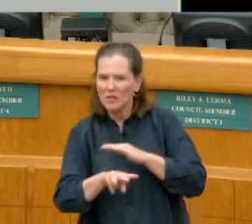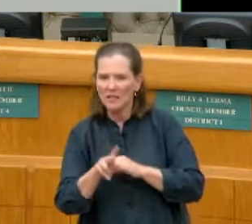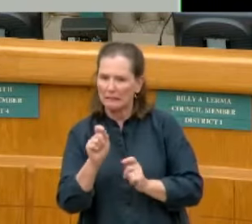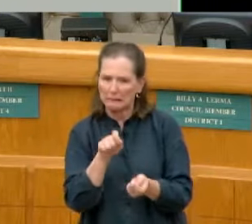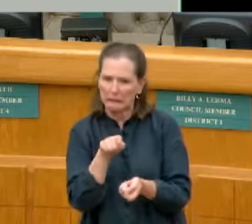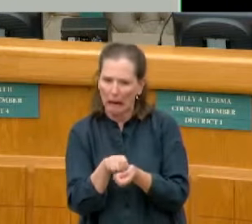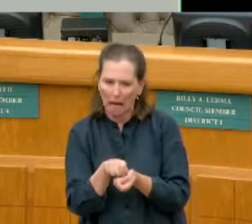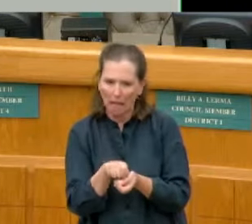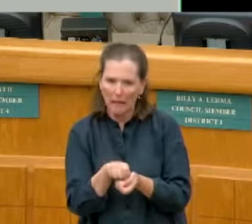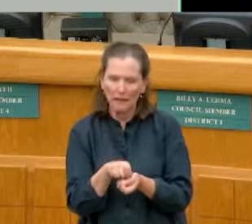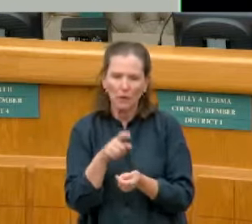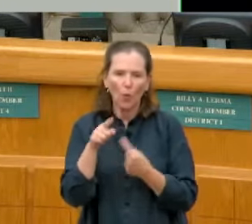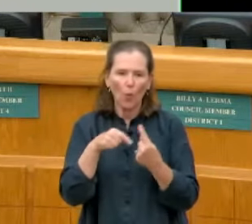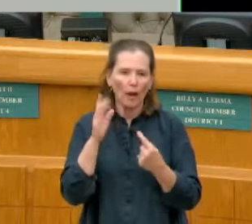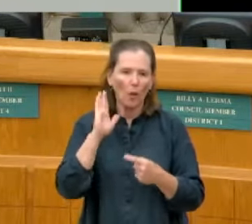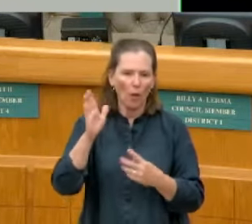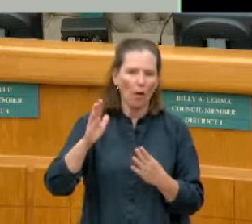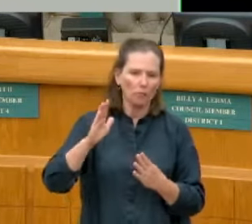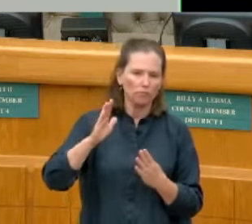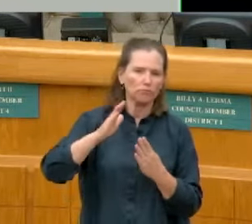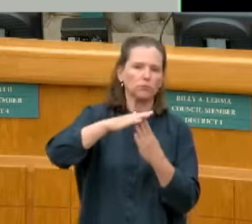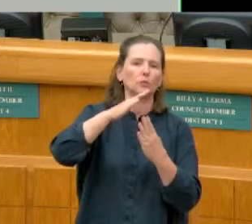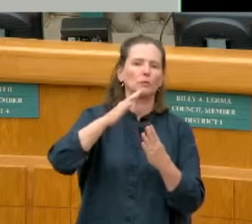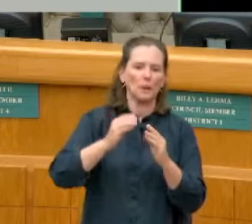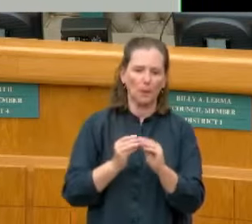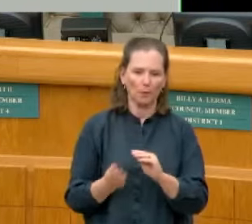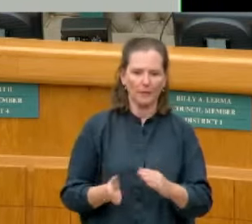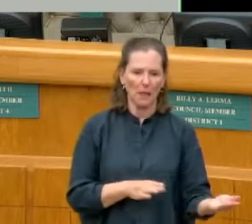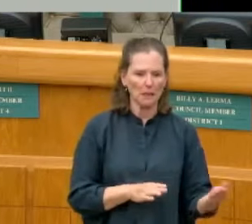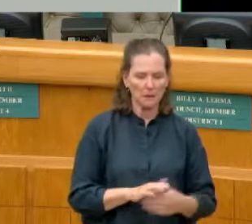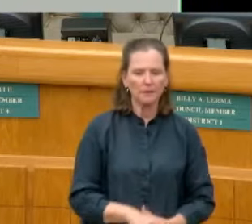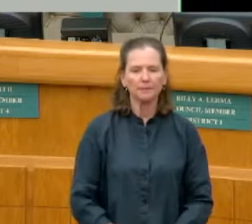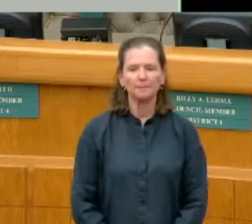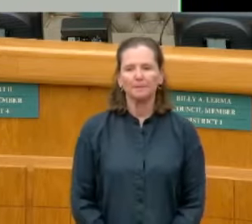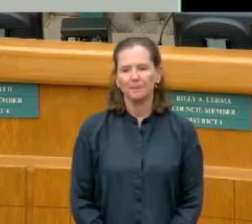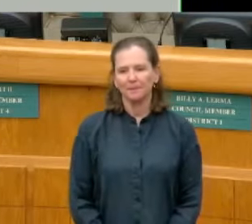little higher and later. We'll just have to see. Next slide.